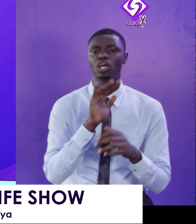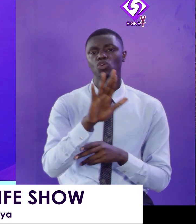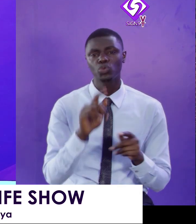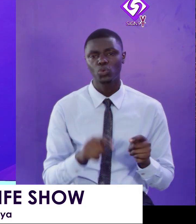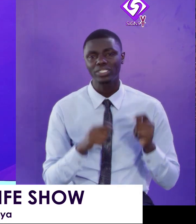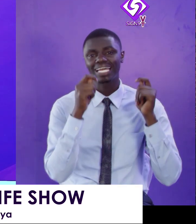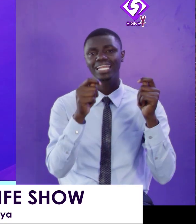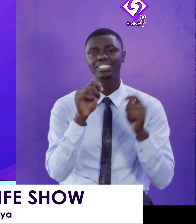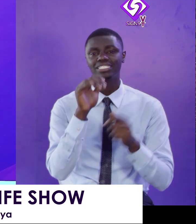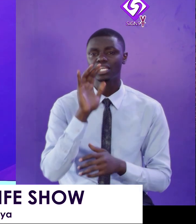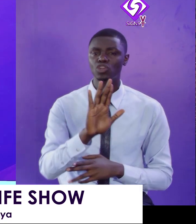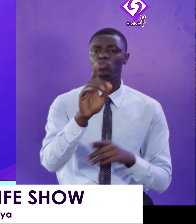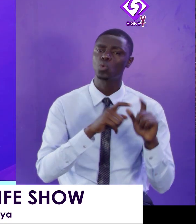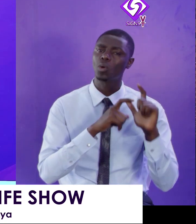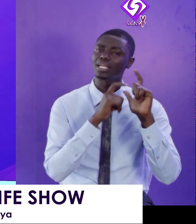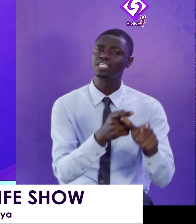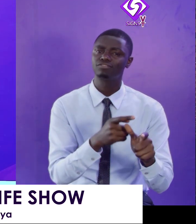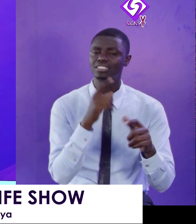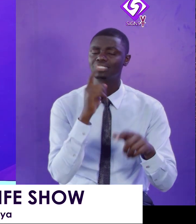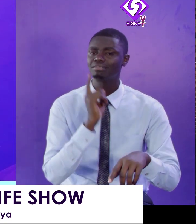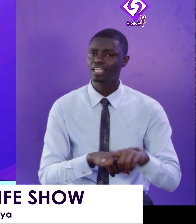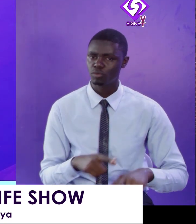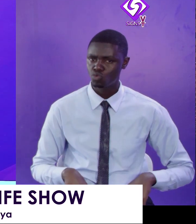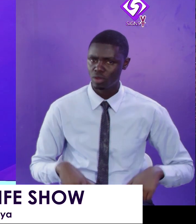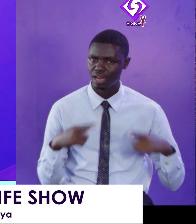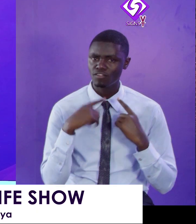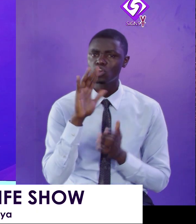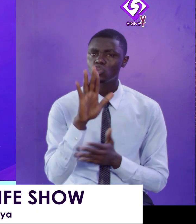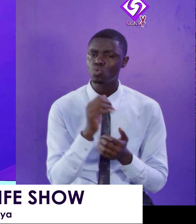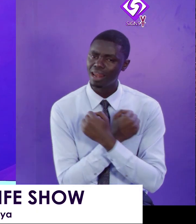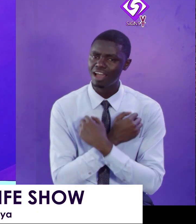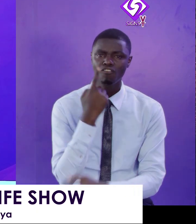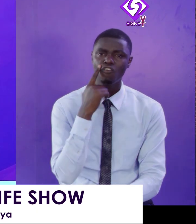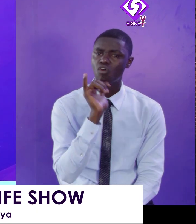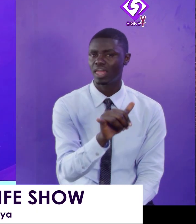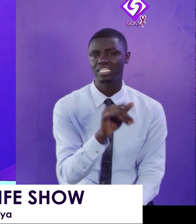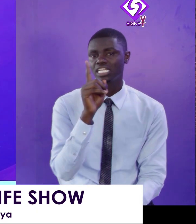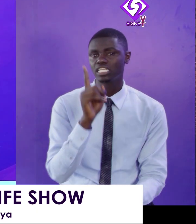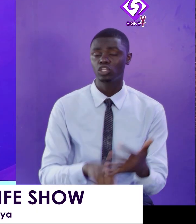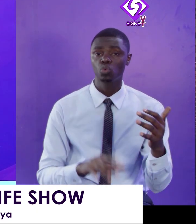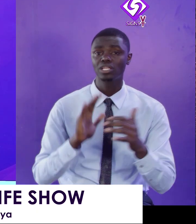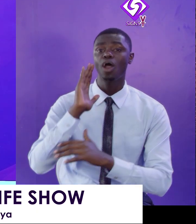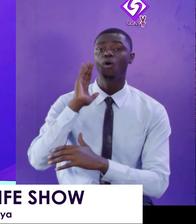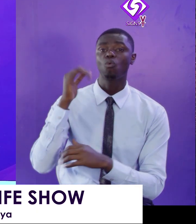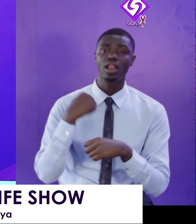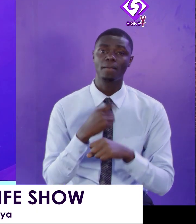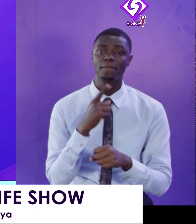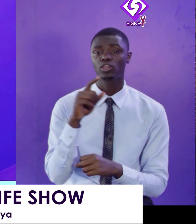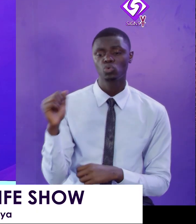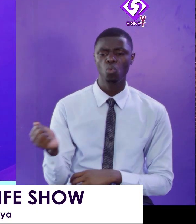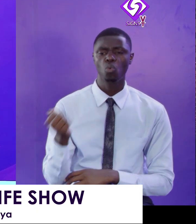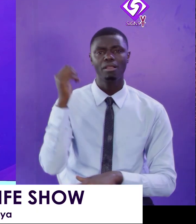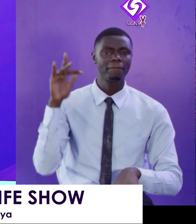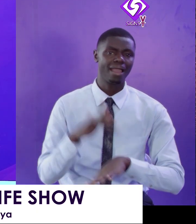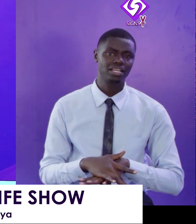in, what you're gifted in, why you are alive. Your passion for that is what will make you wake up early